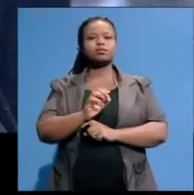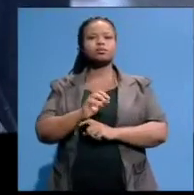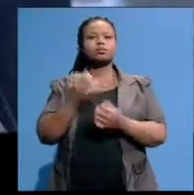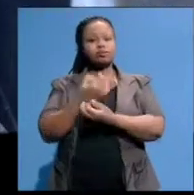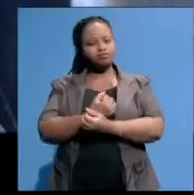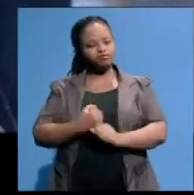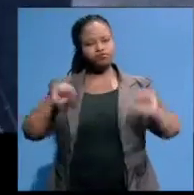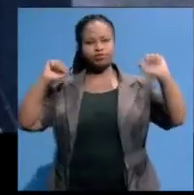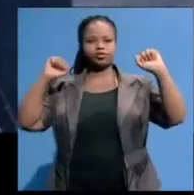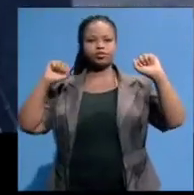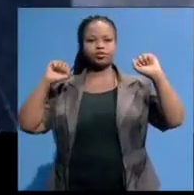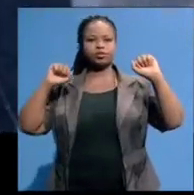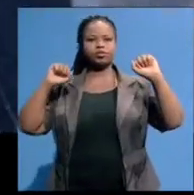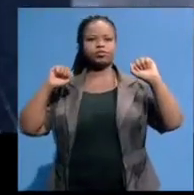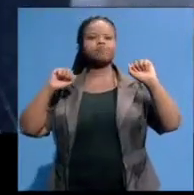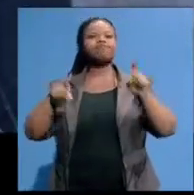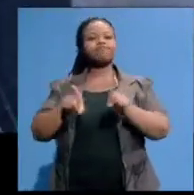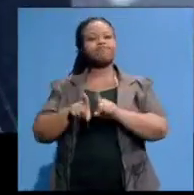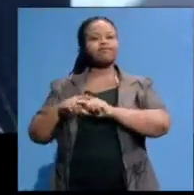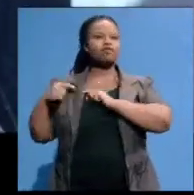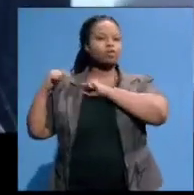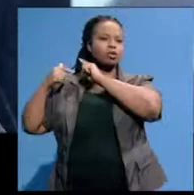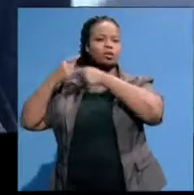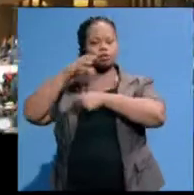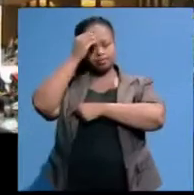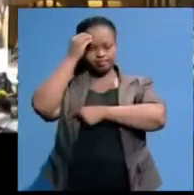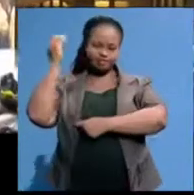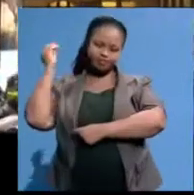democracy, is his cherished legacy.